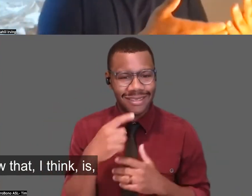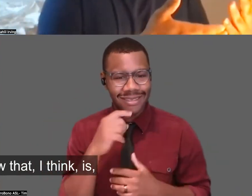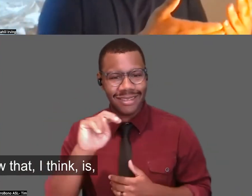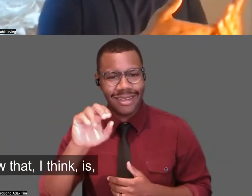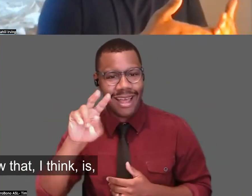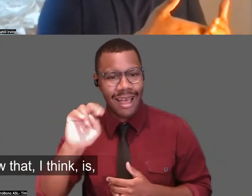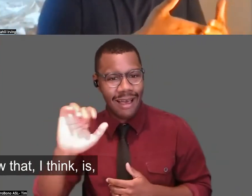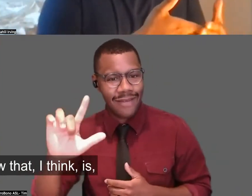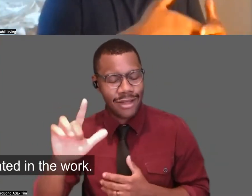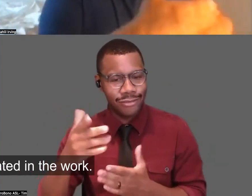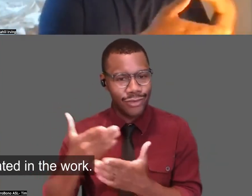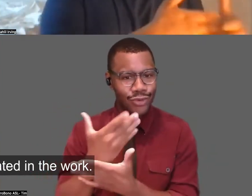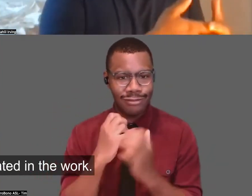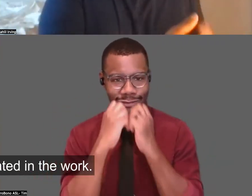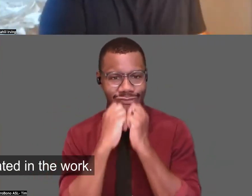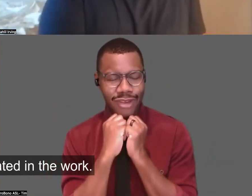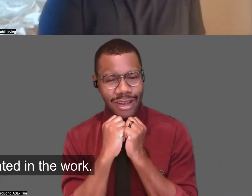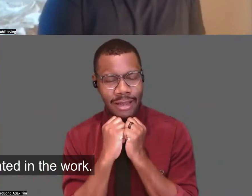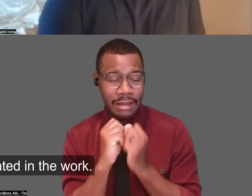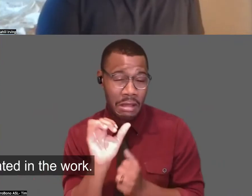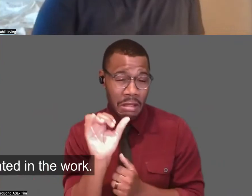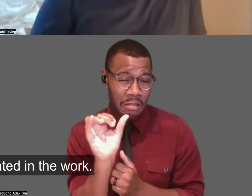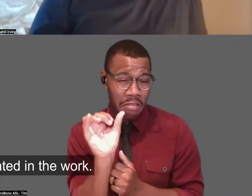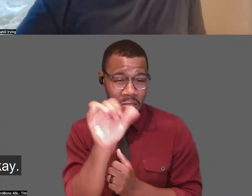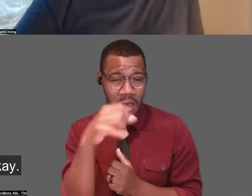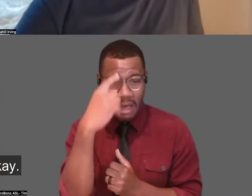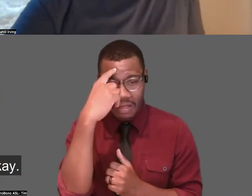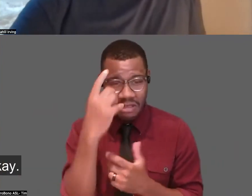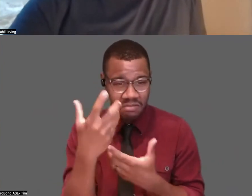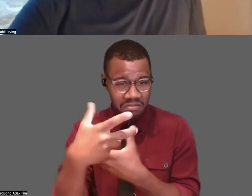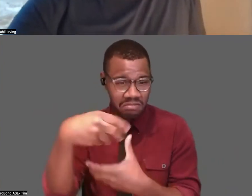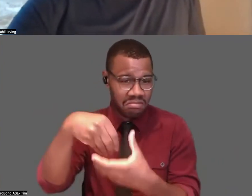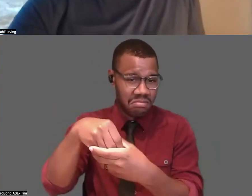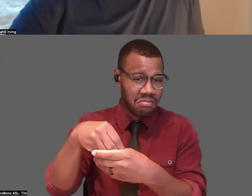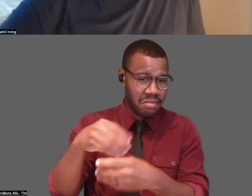that, I think, can be extrapolated in the work. Okay.